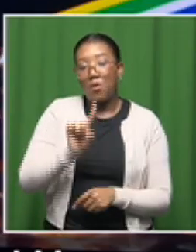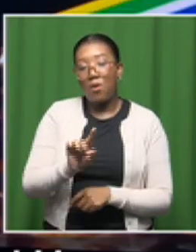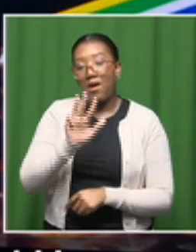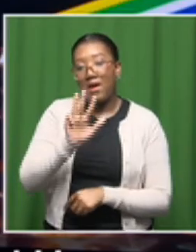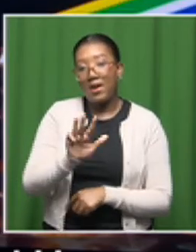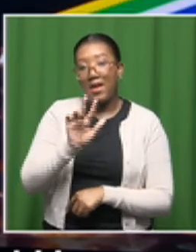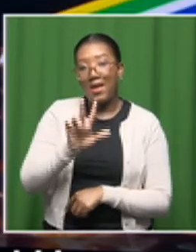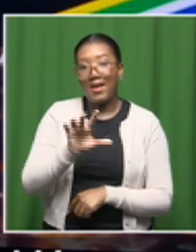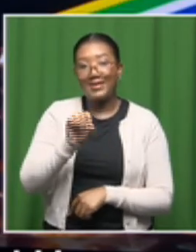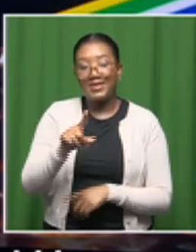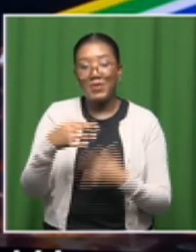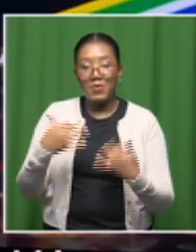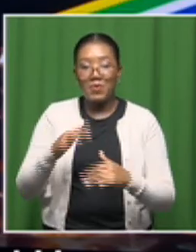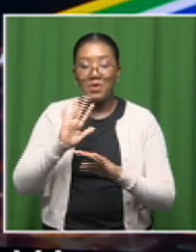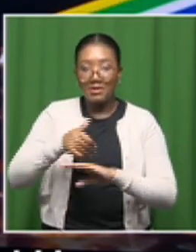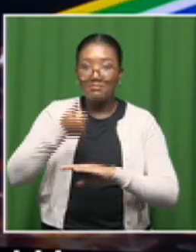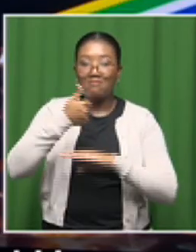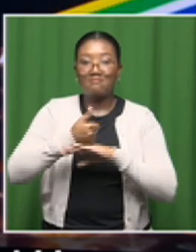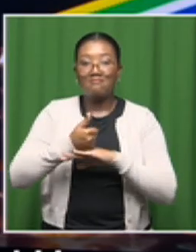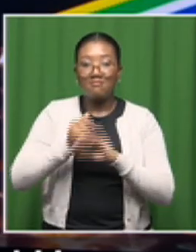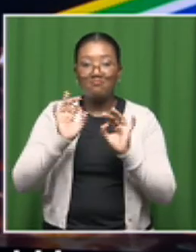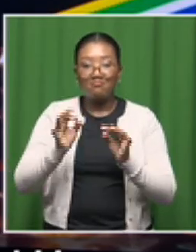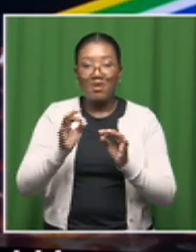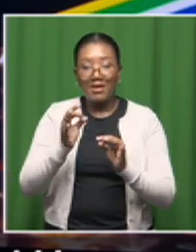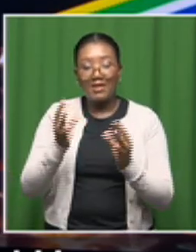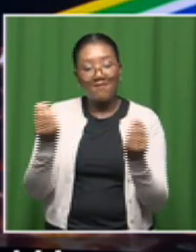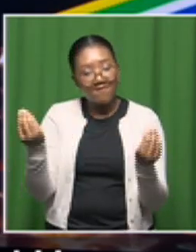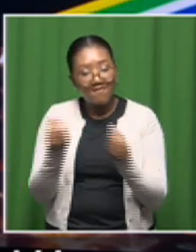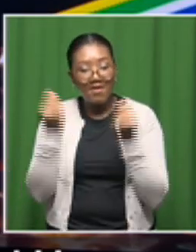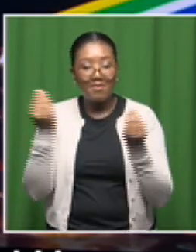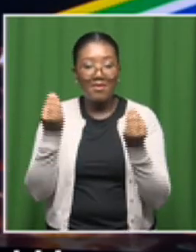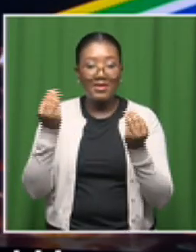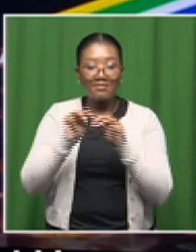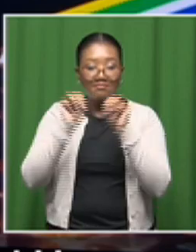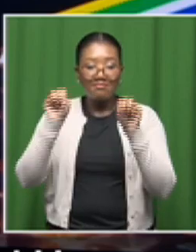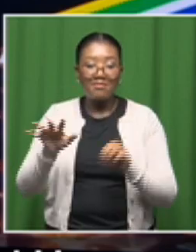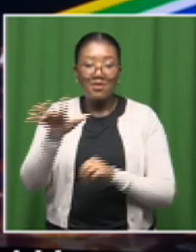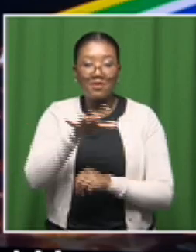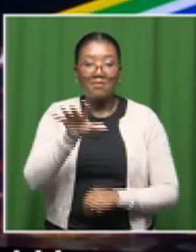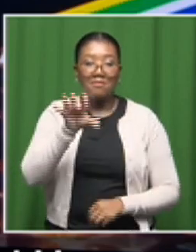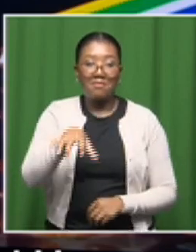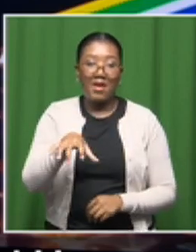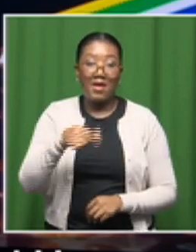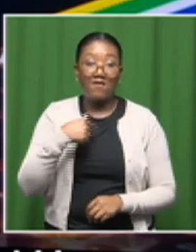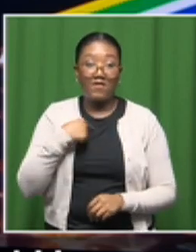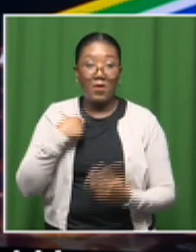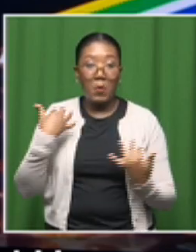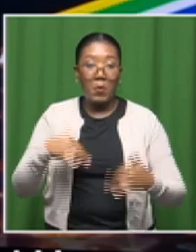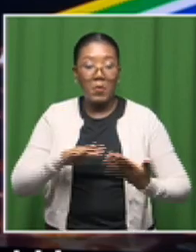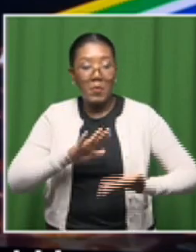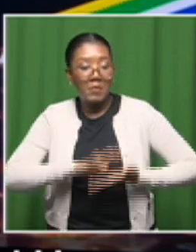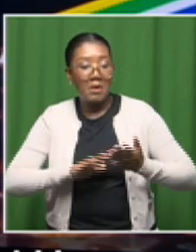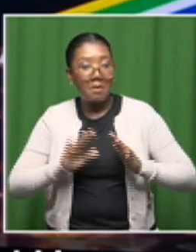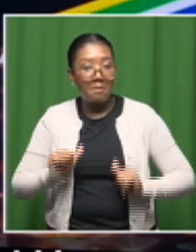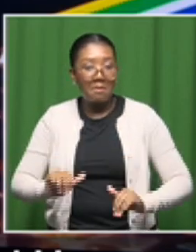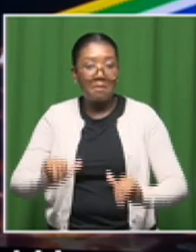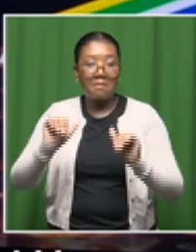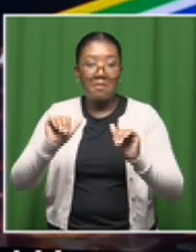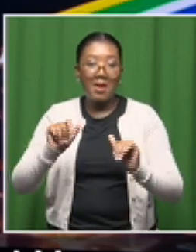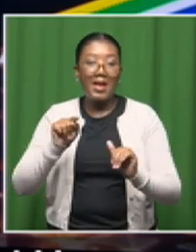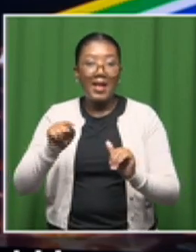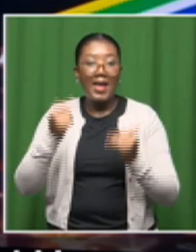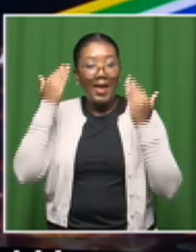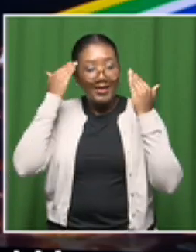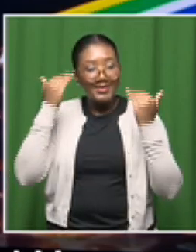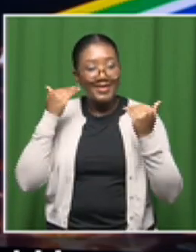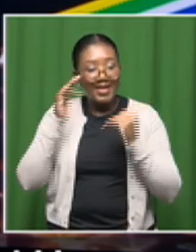declared a historic monument in 1936, considered one of the best preserved examples of the Dutch East India Company.